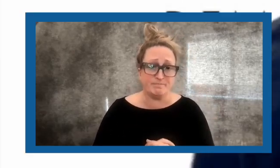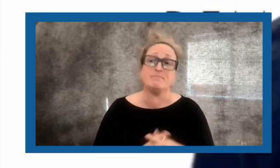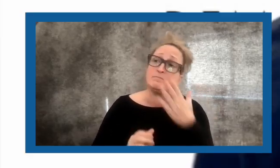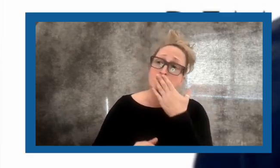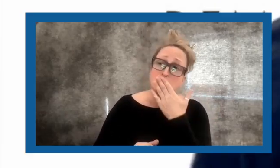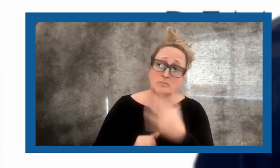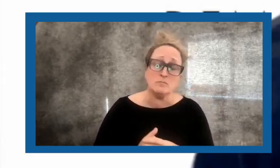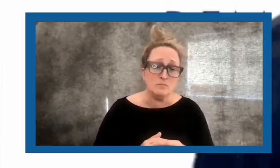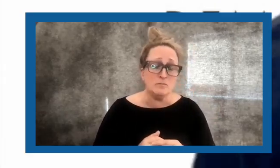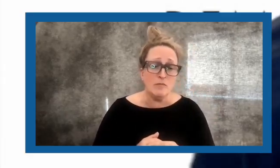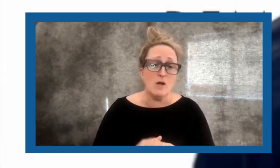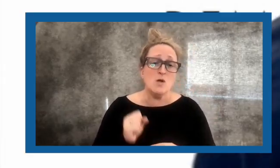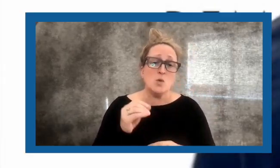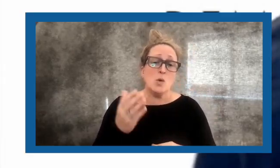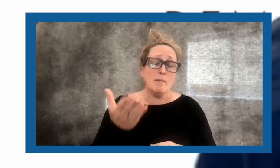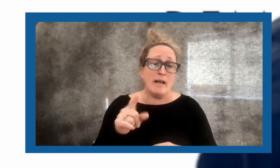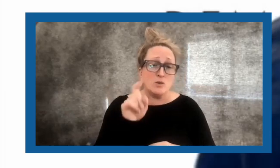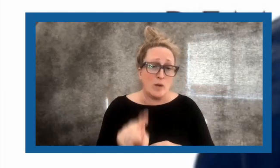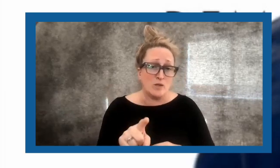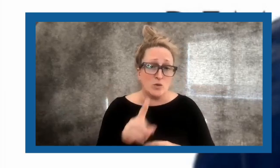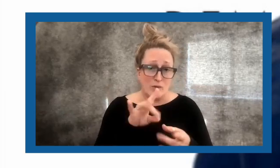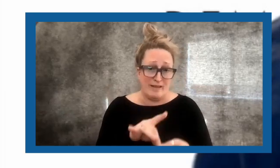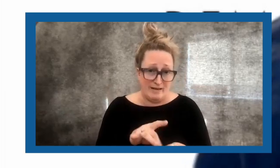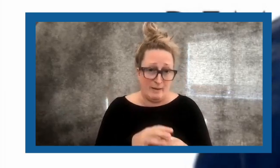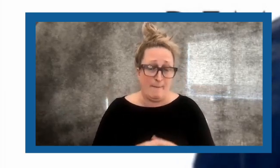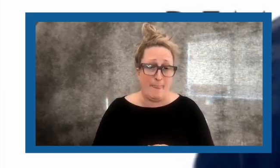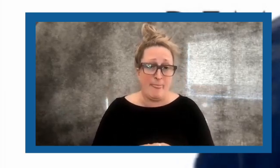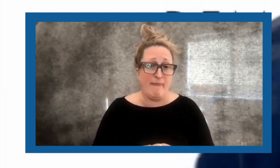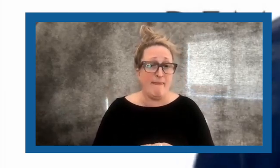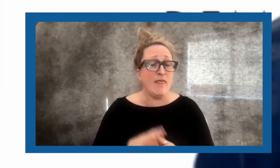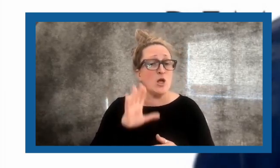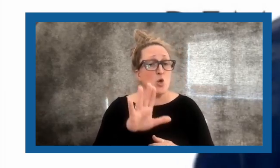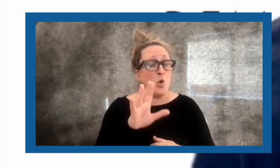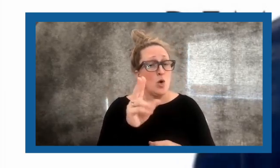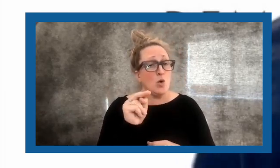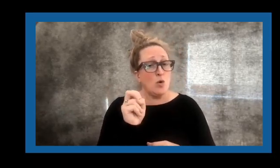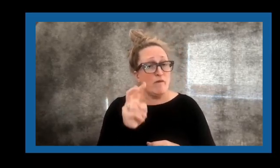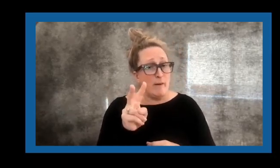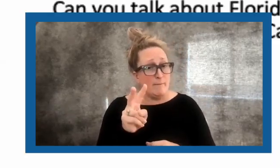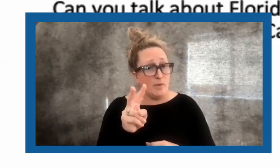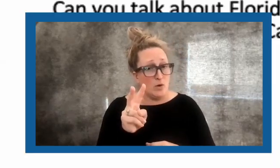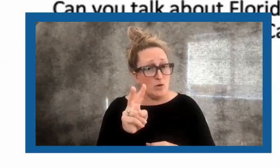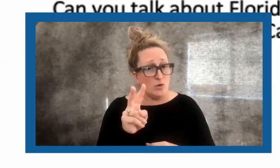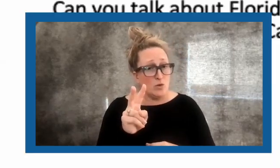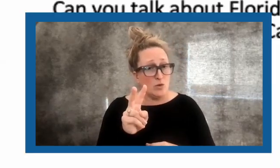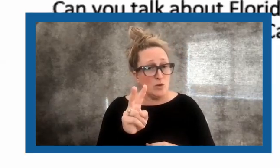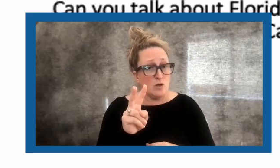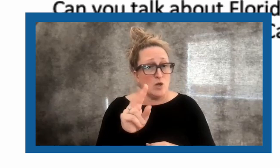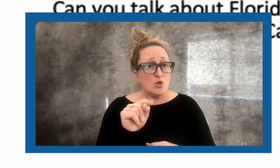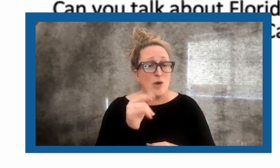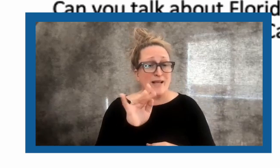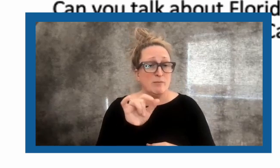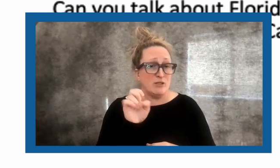Thank you. So the next question is related. In your November transmissions column, Sounding